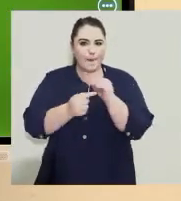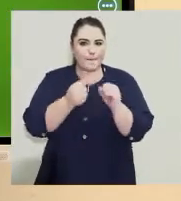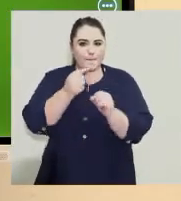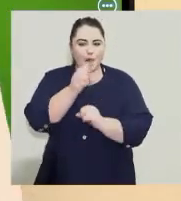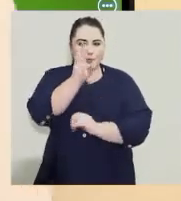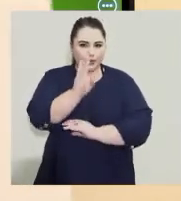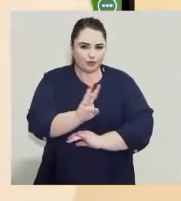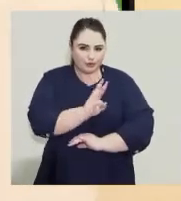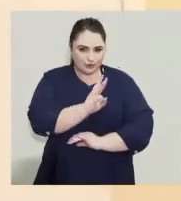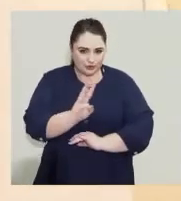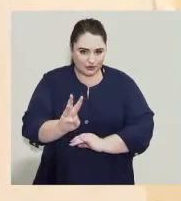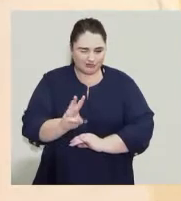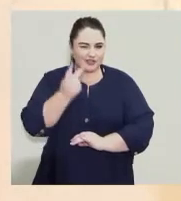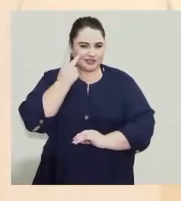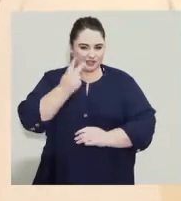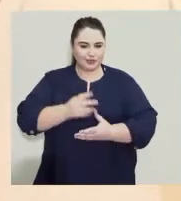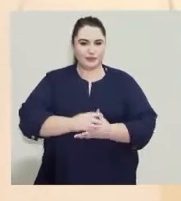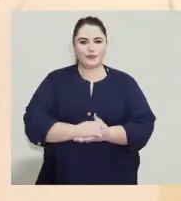Let's see.